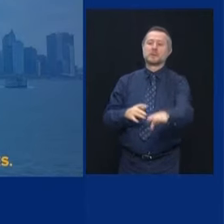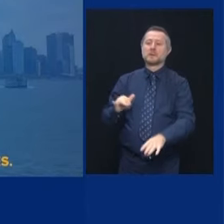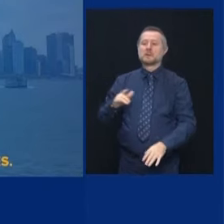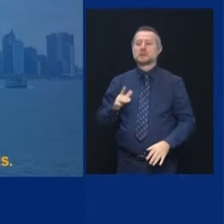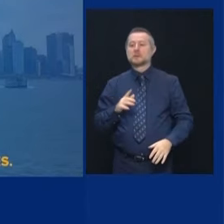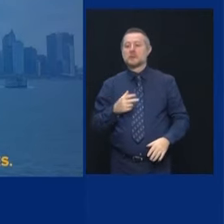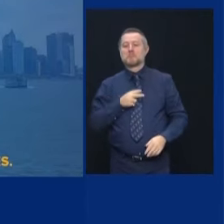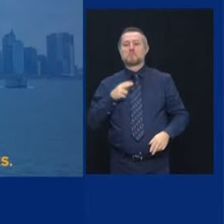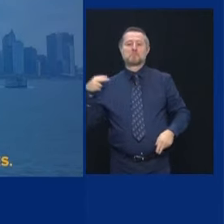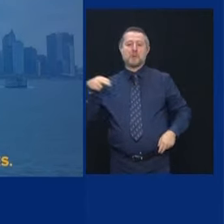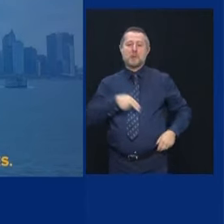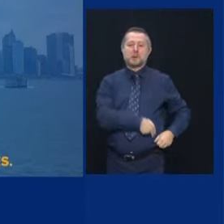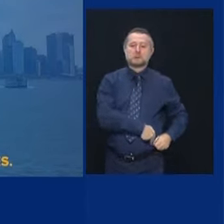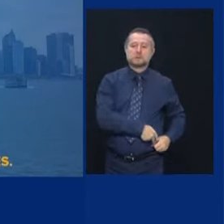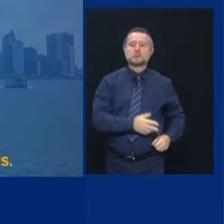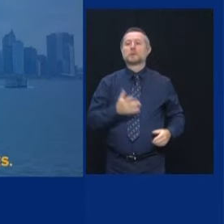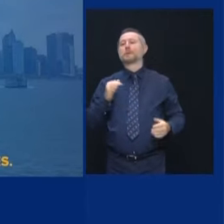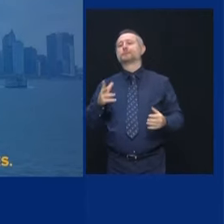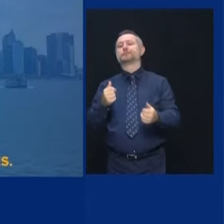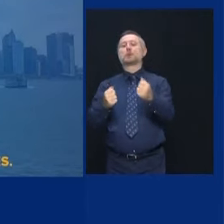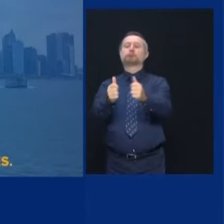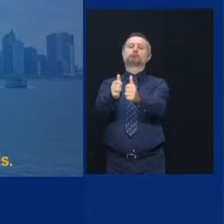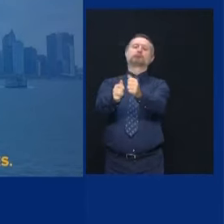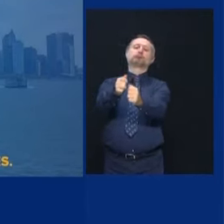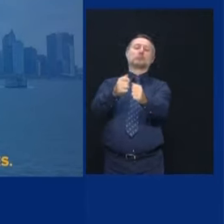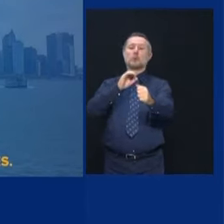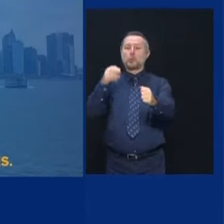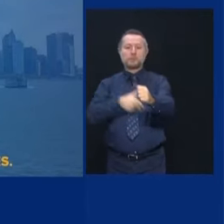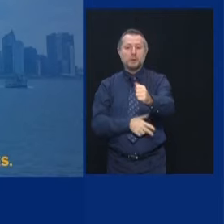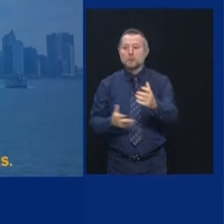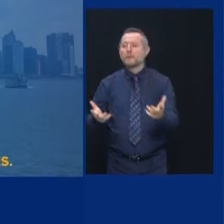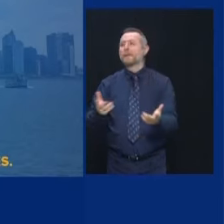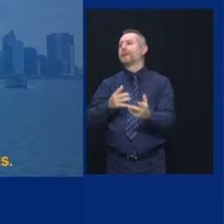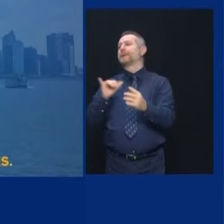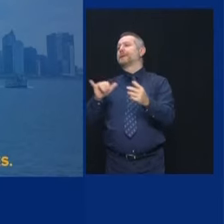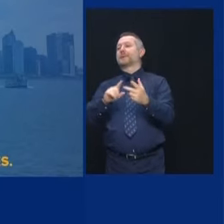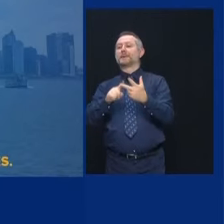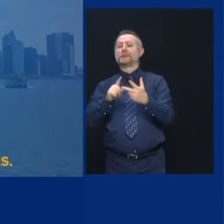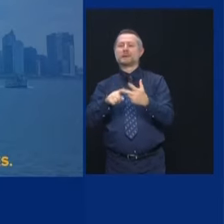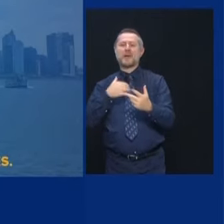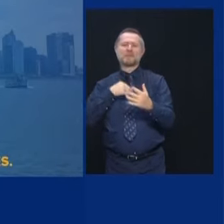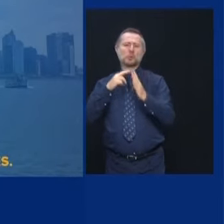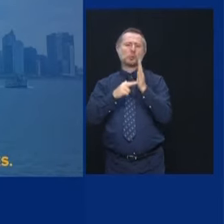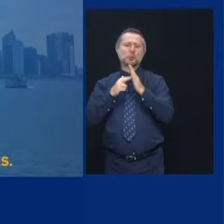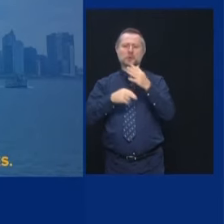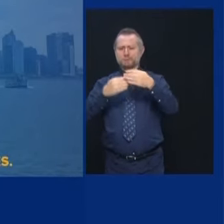Don't text and drive. Only as good as you enforce it.